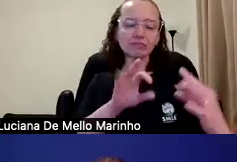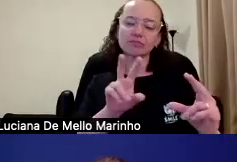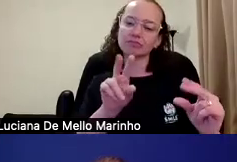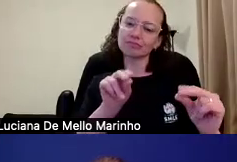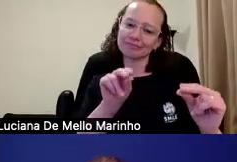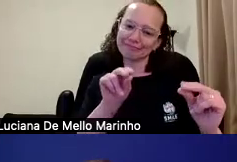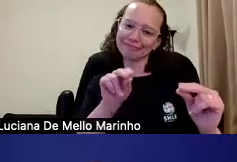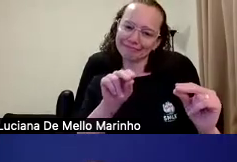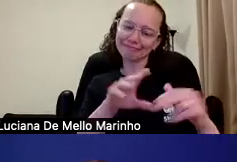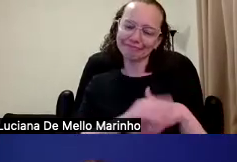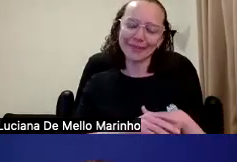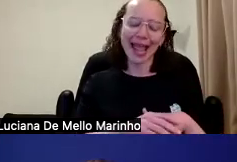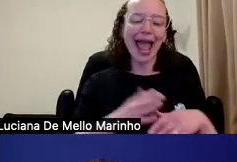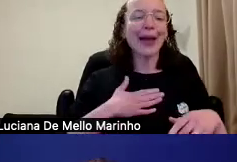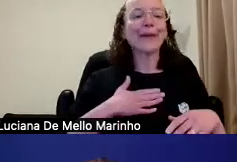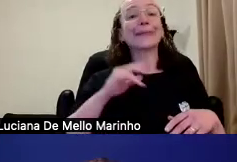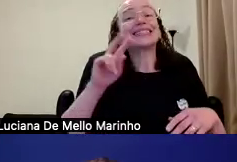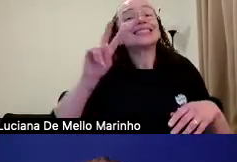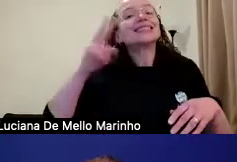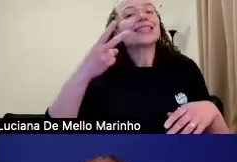However, was everything perfect? No.